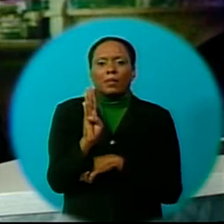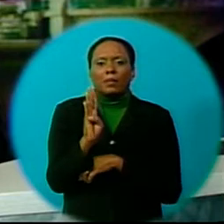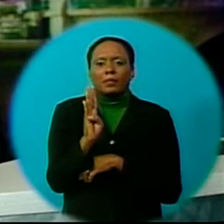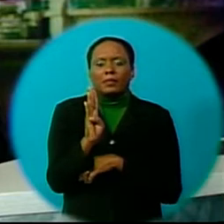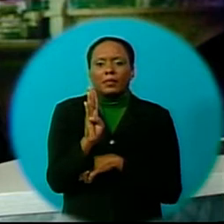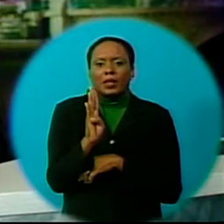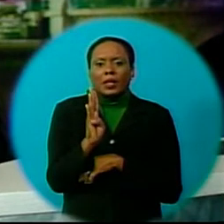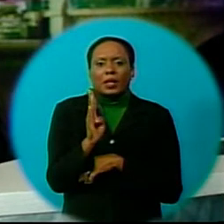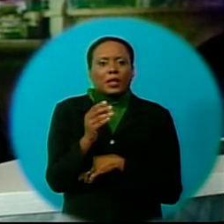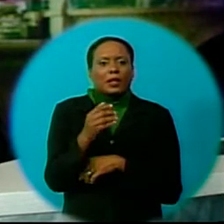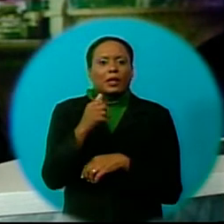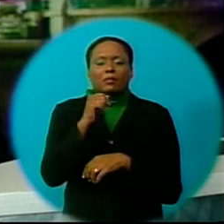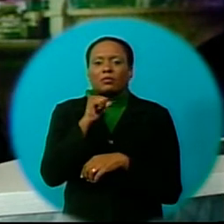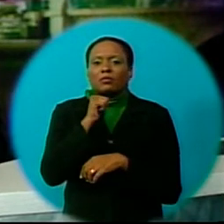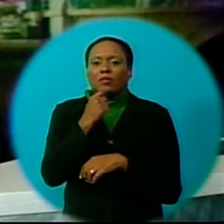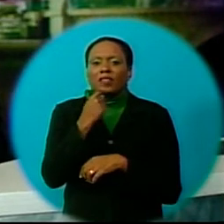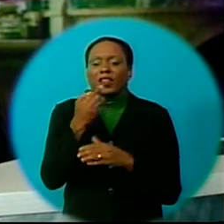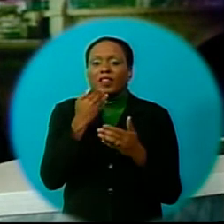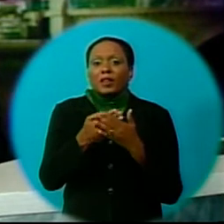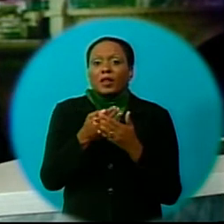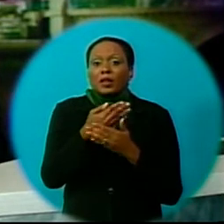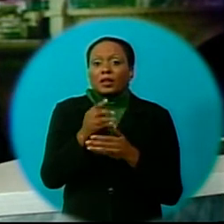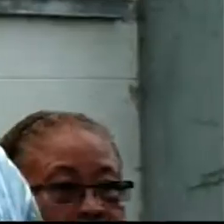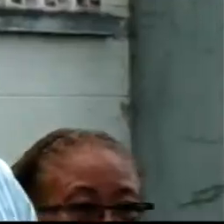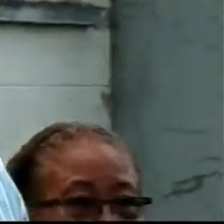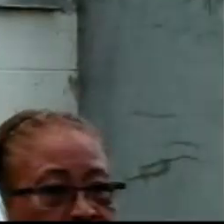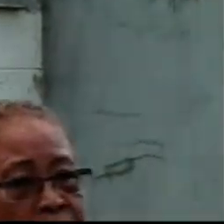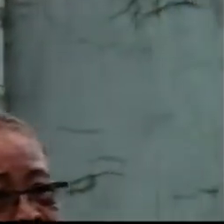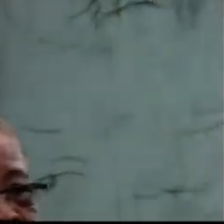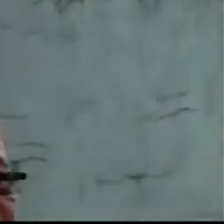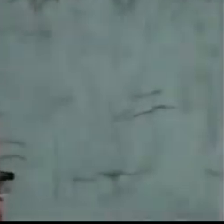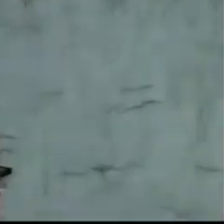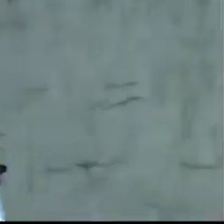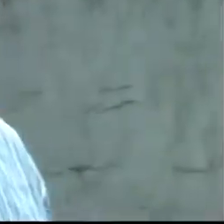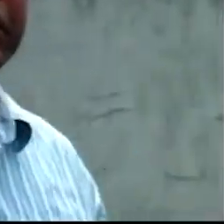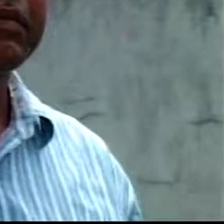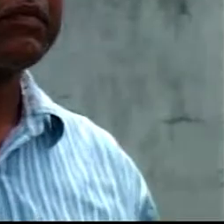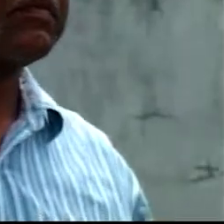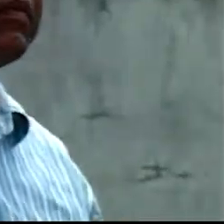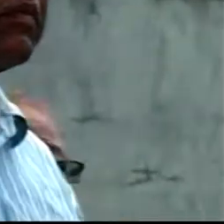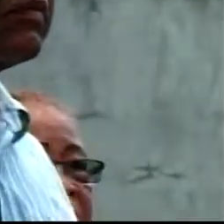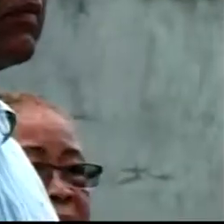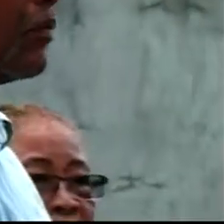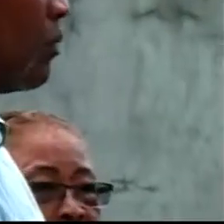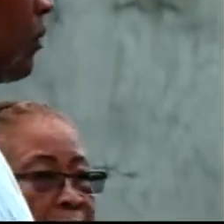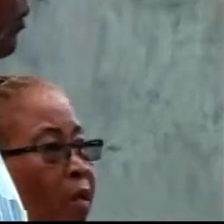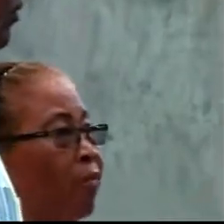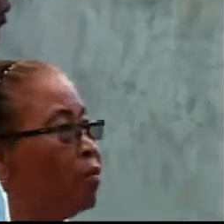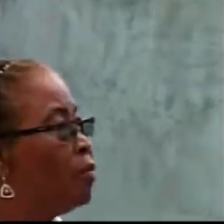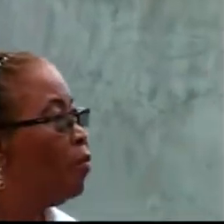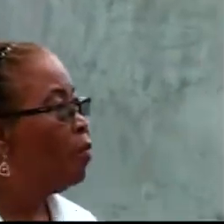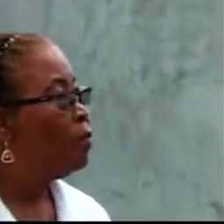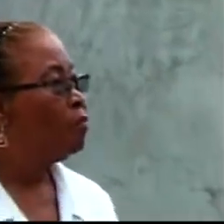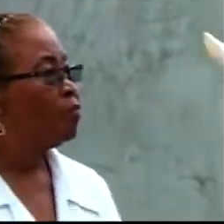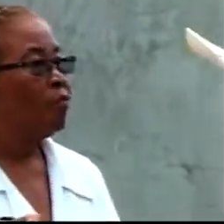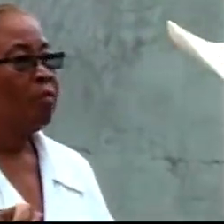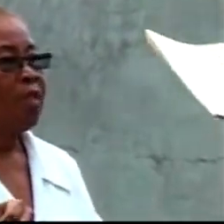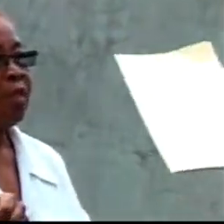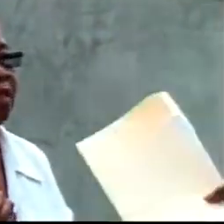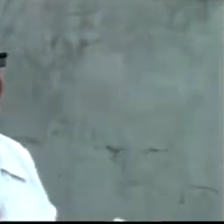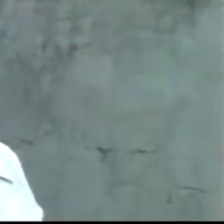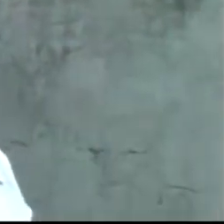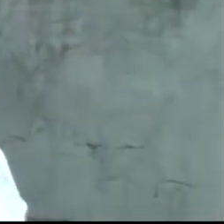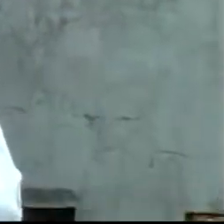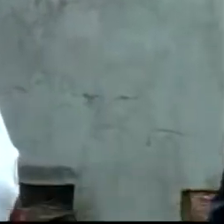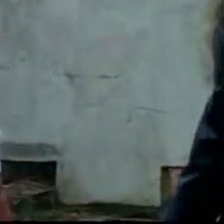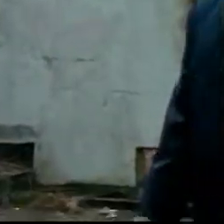police say was menacing in character, had his day in court to face the offense of malicious communication. Police say Omar Sean